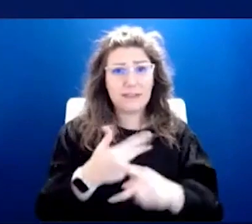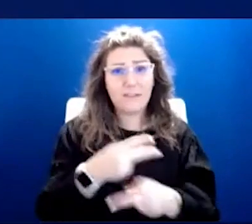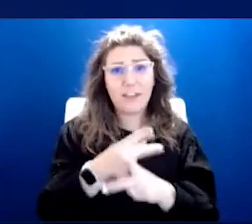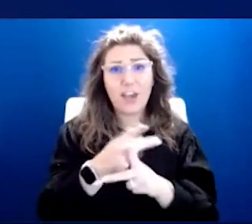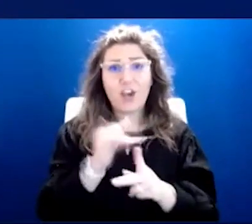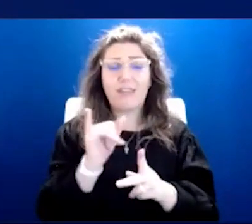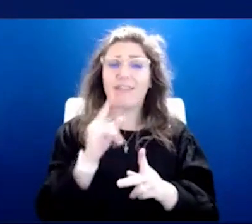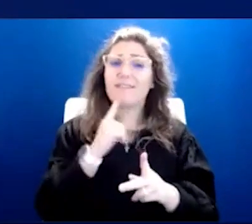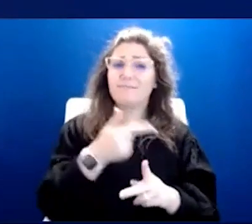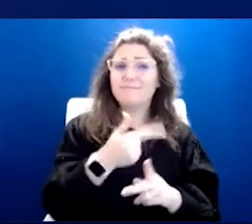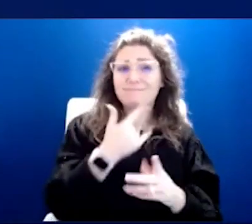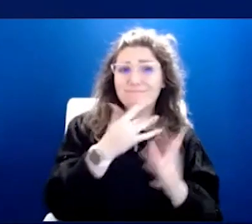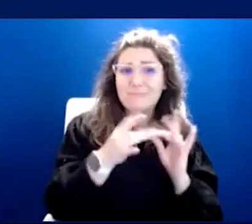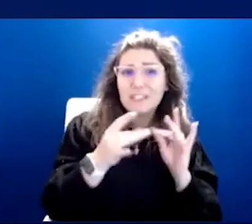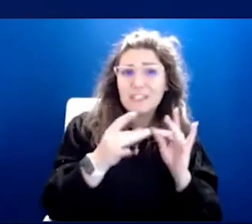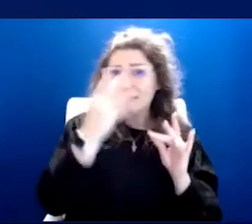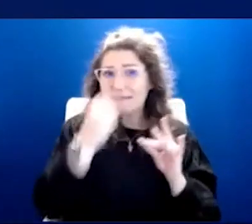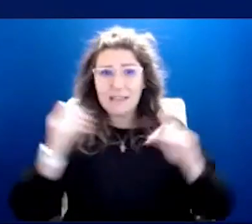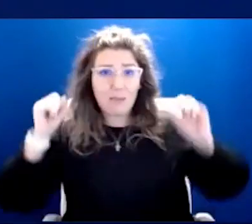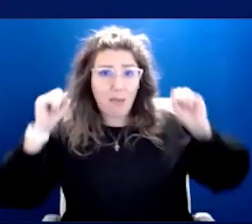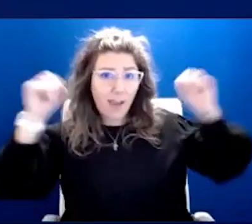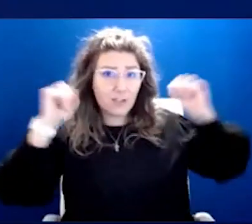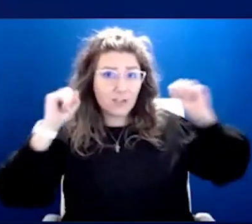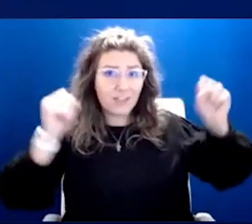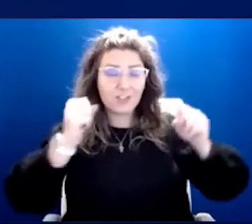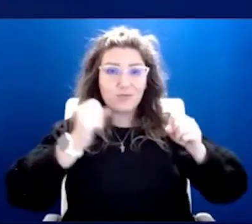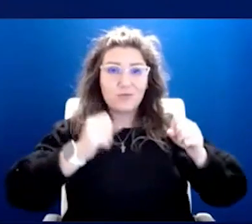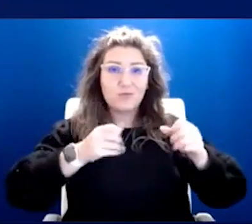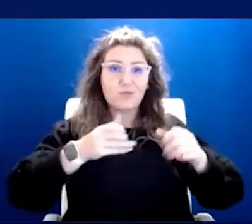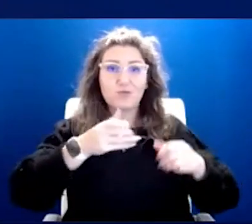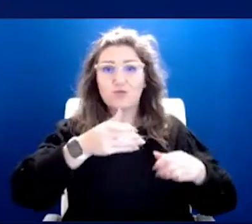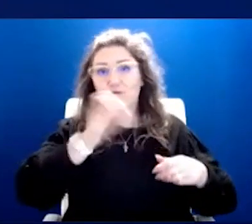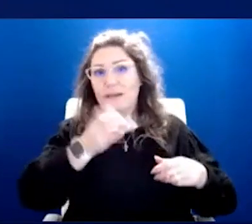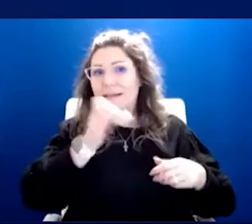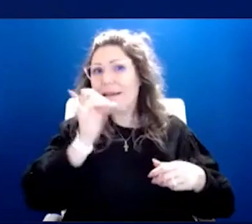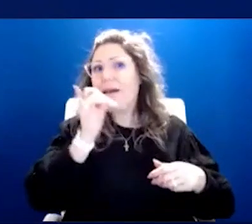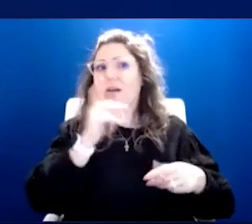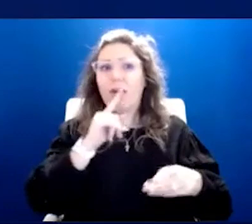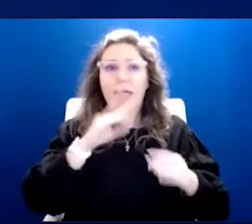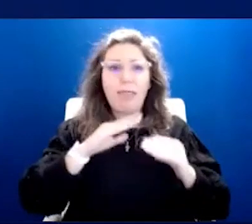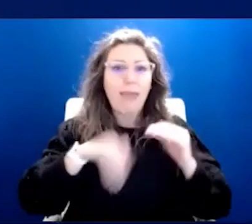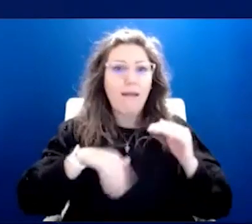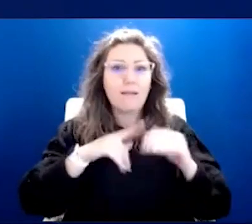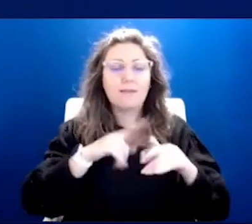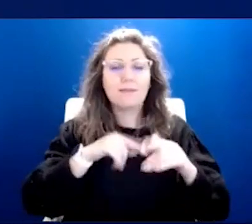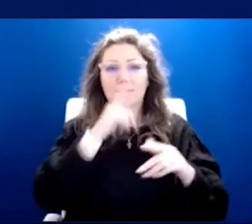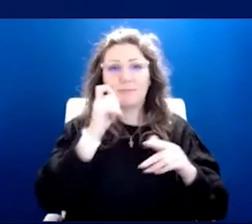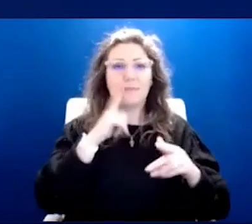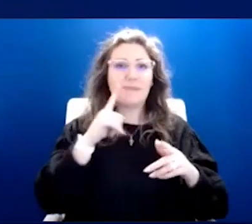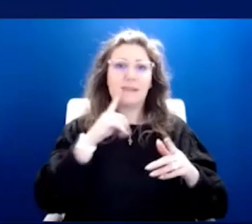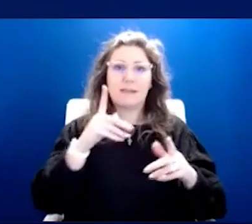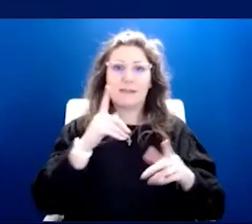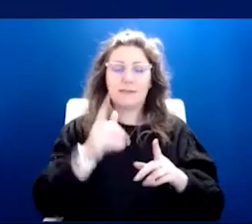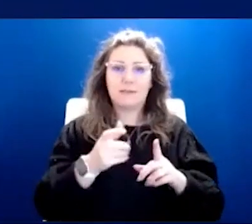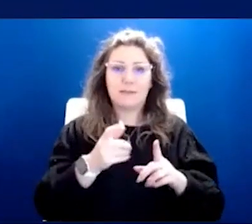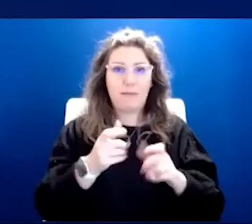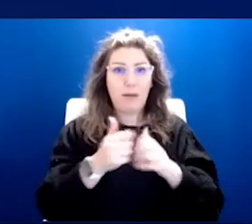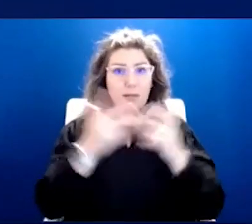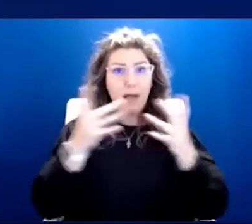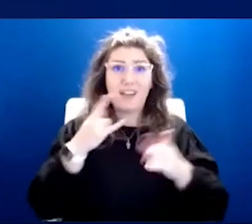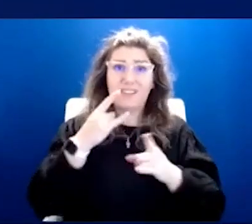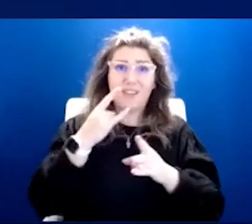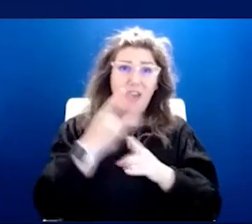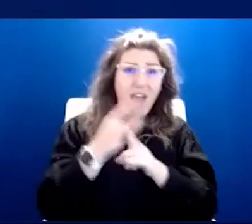talking about, sleep and exercise and drinking a little less, because we've had a pandemic wave of substance abuse too. Mm-hmm.